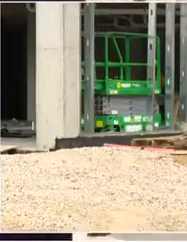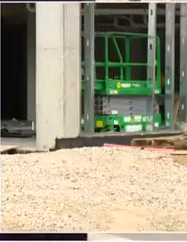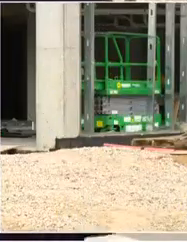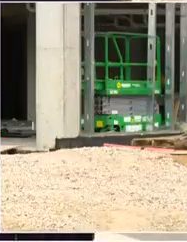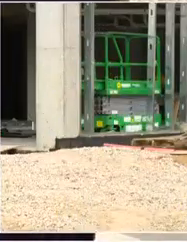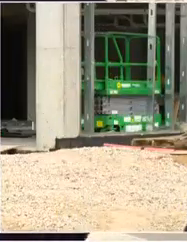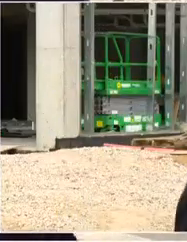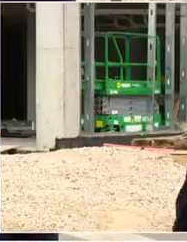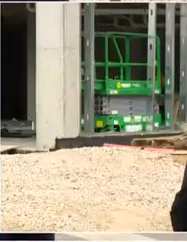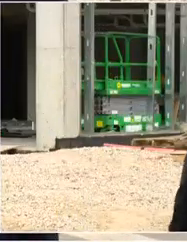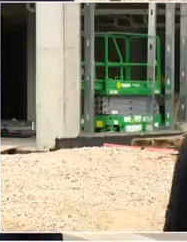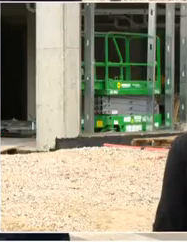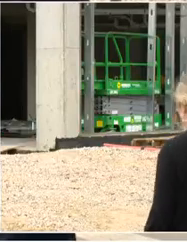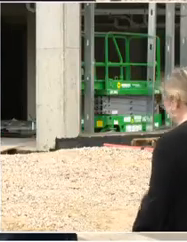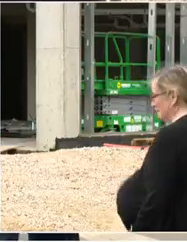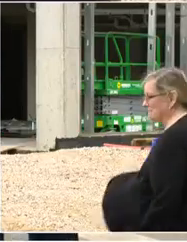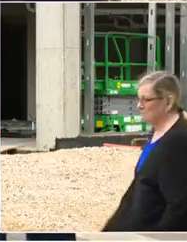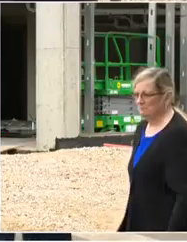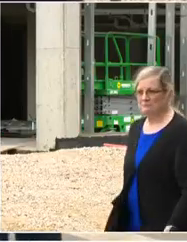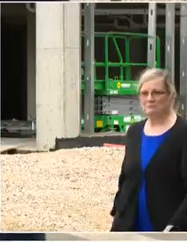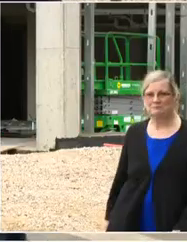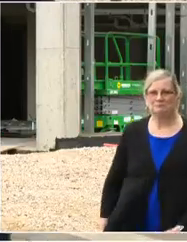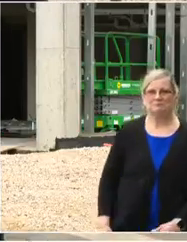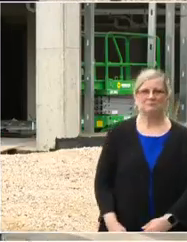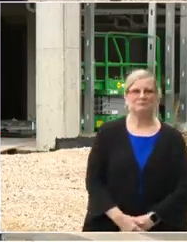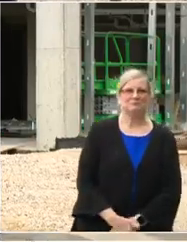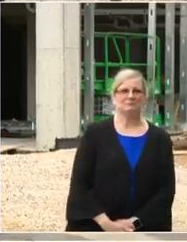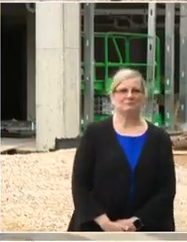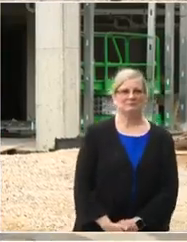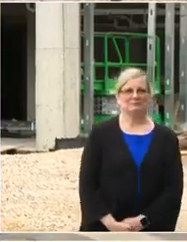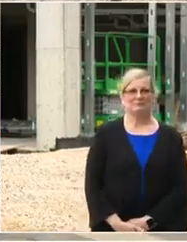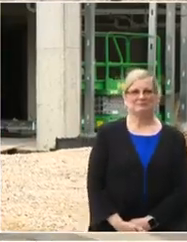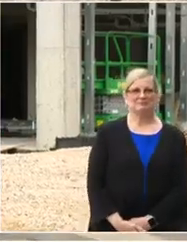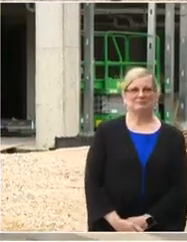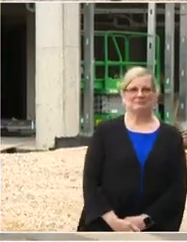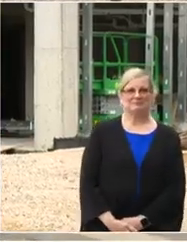Like that? Fantastic. Oh my goodness.